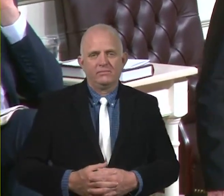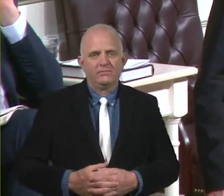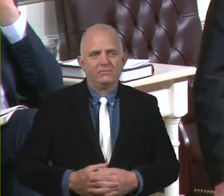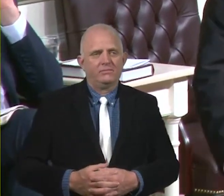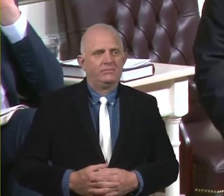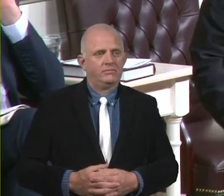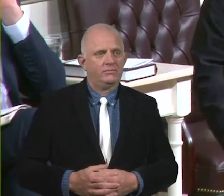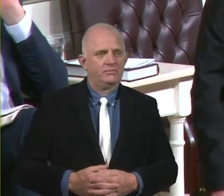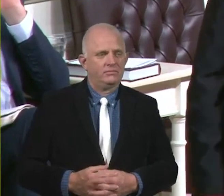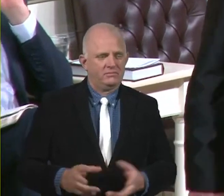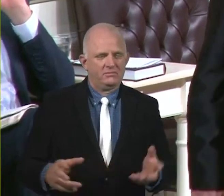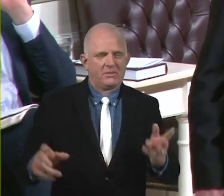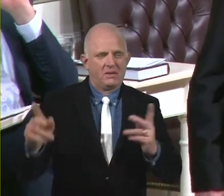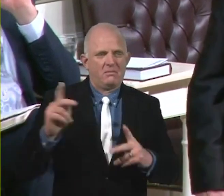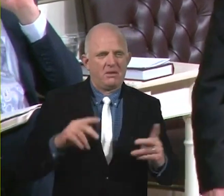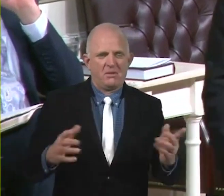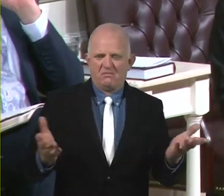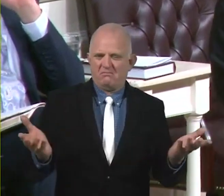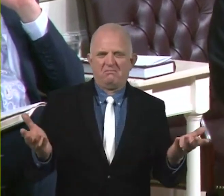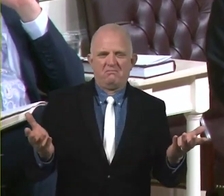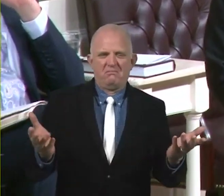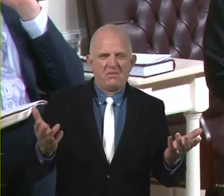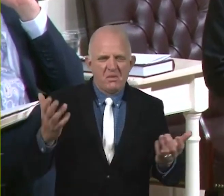People say, Brother Williams,